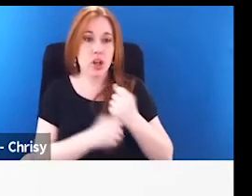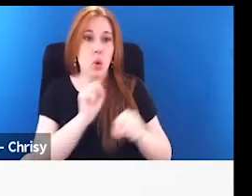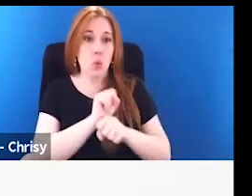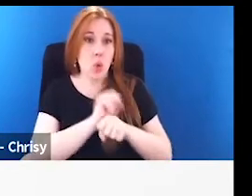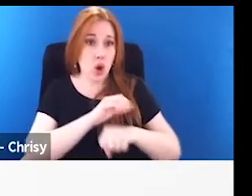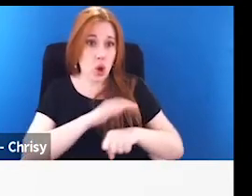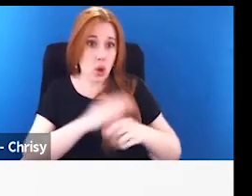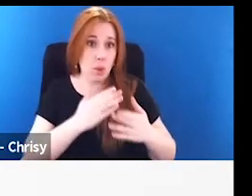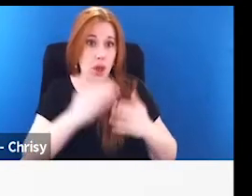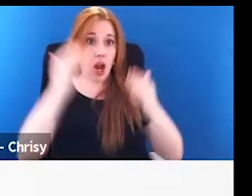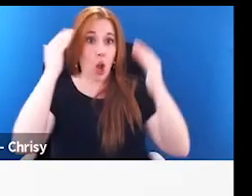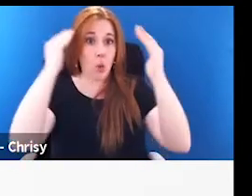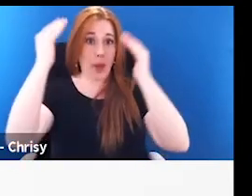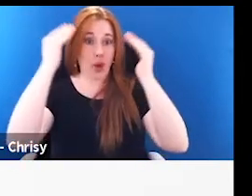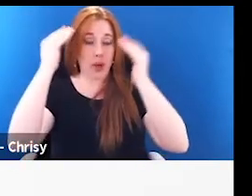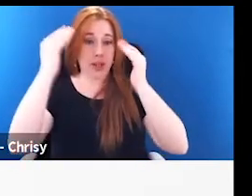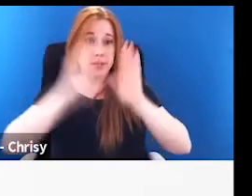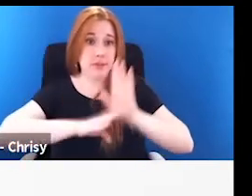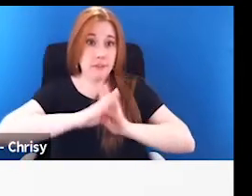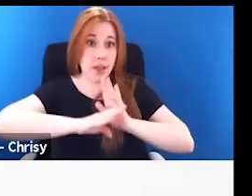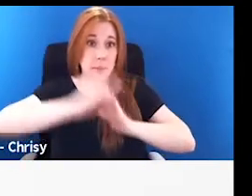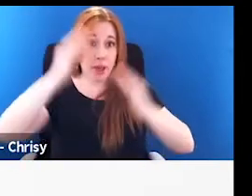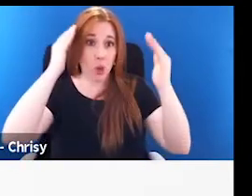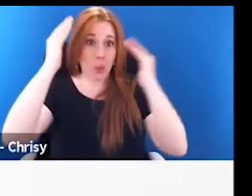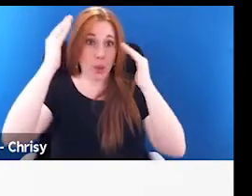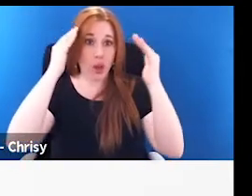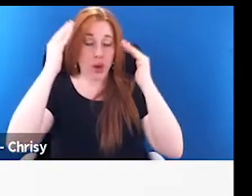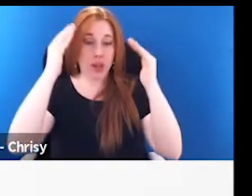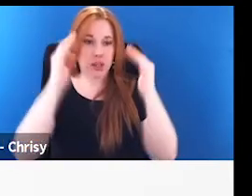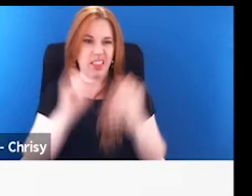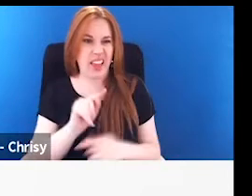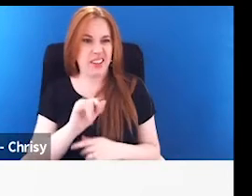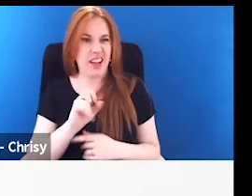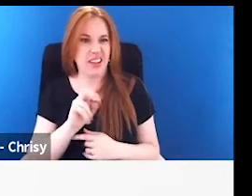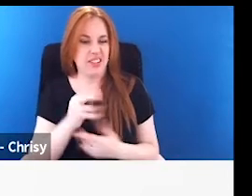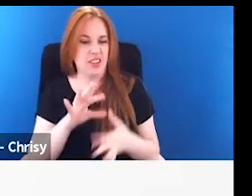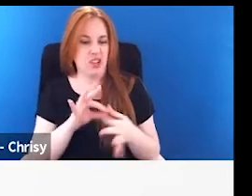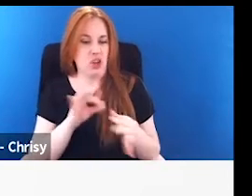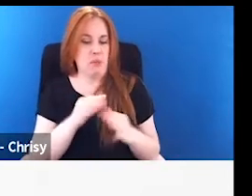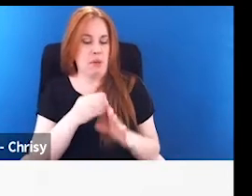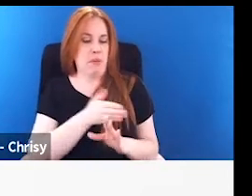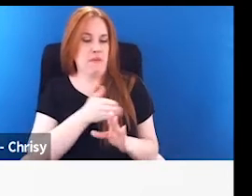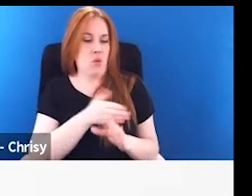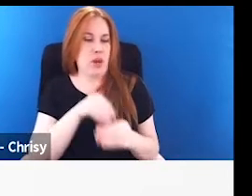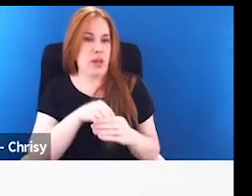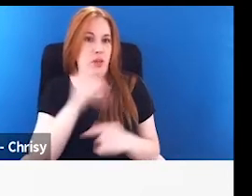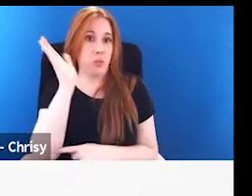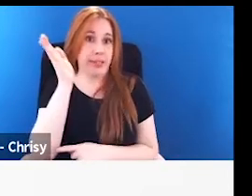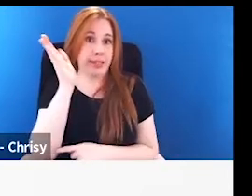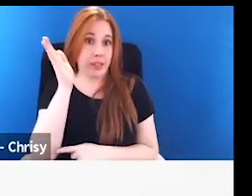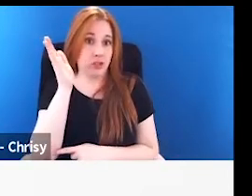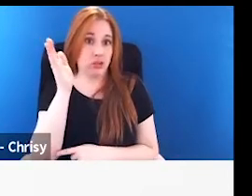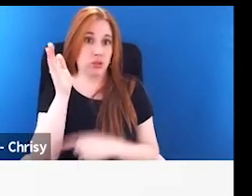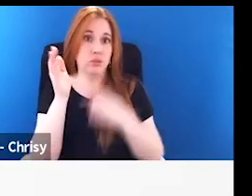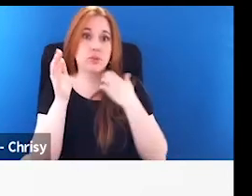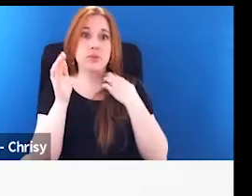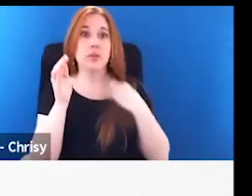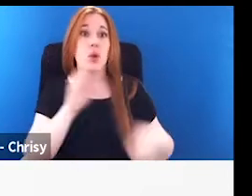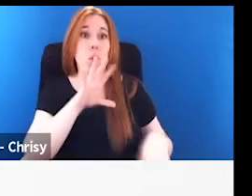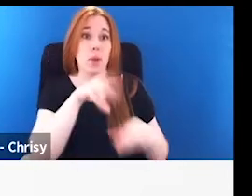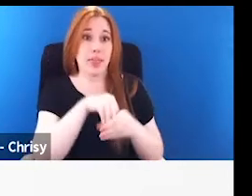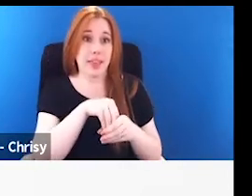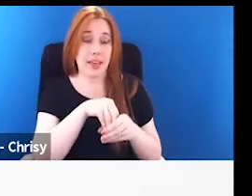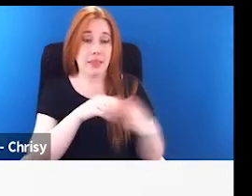and that's one, creating awareness, as Tysonn talked about a little earlier in the presentation, within